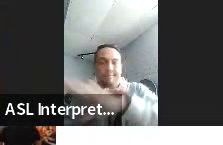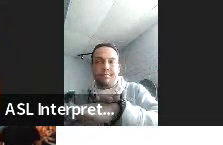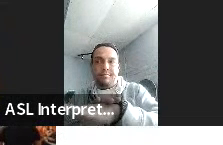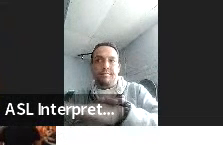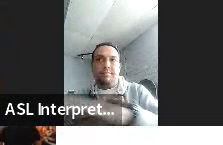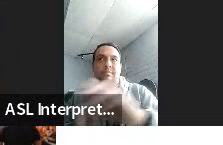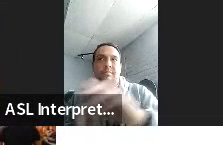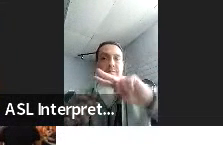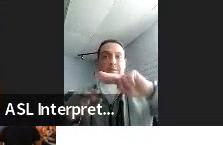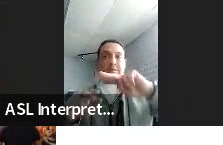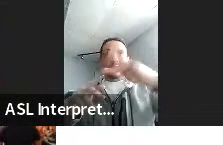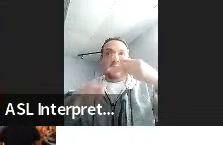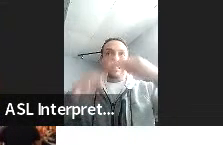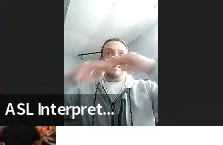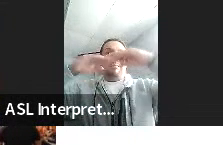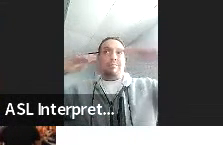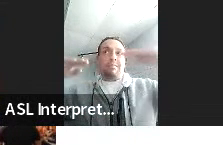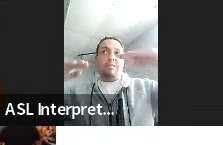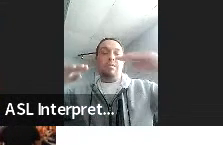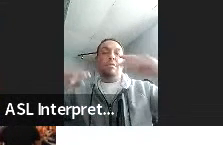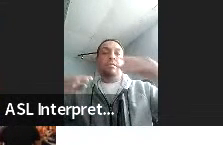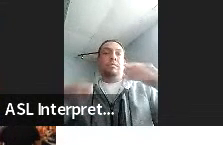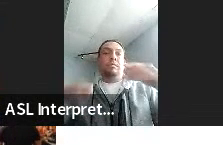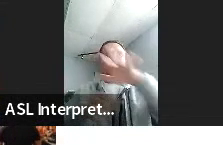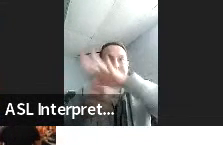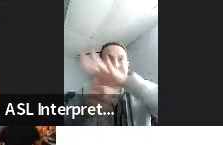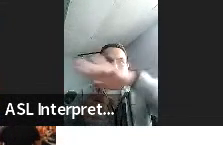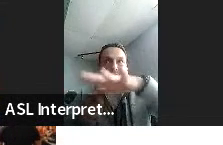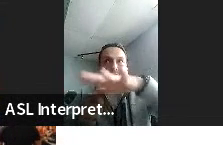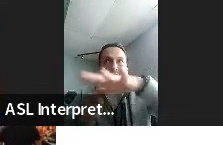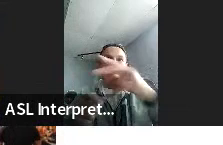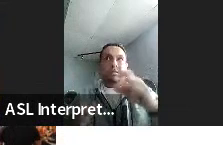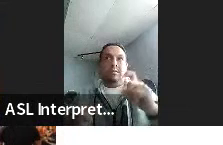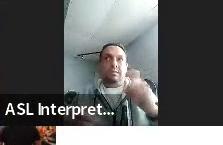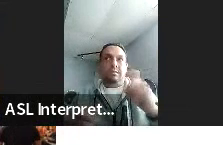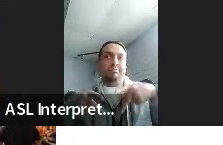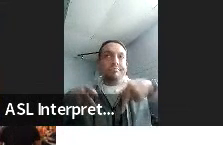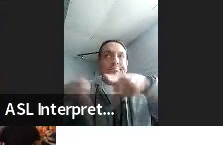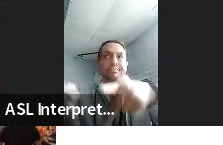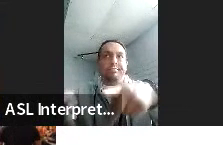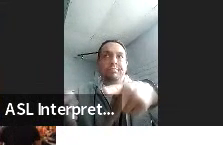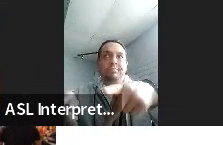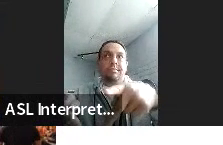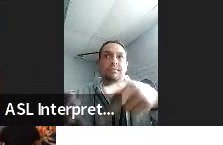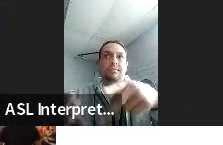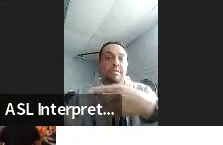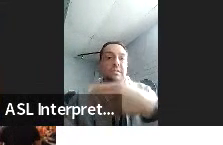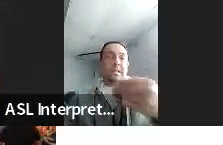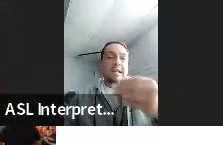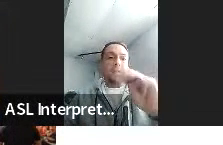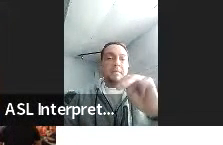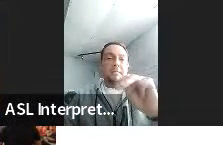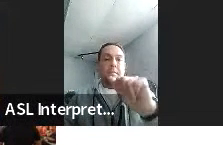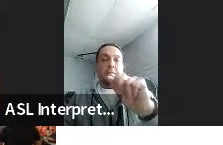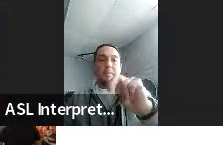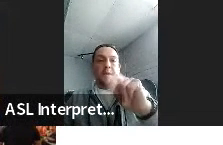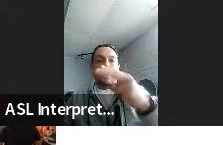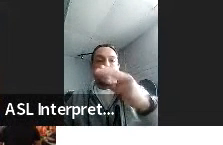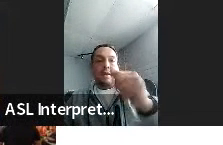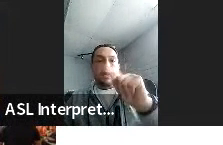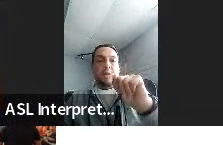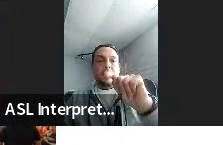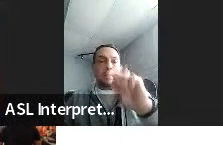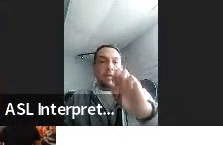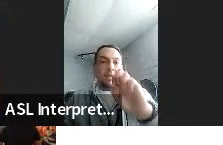commercial spaces. In our higher density areas, mostly in Manhattan, but also in some limited places like Long Island City and downtown